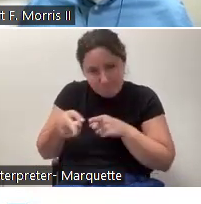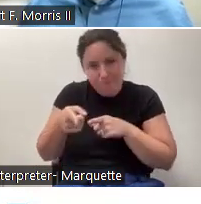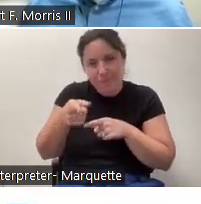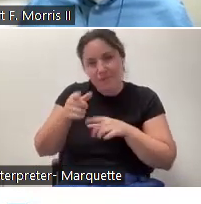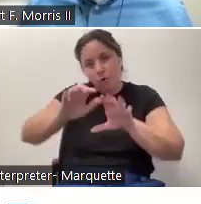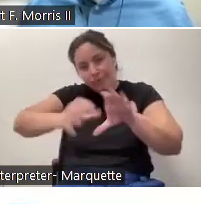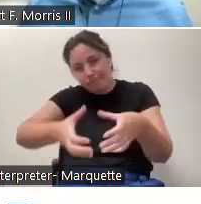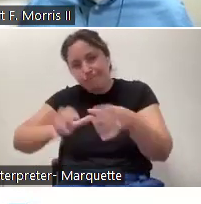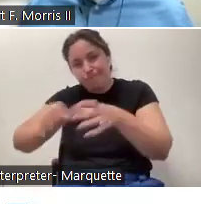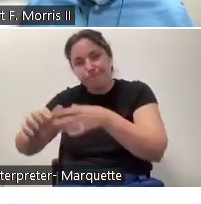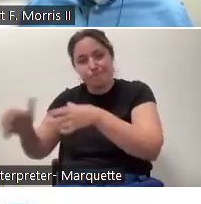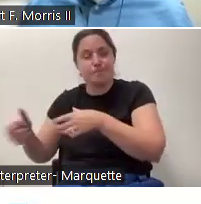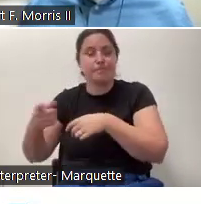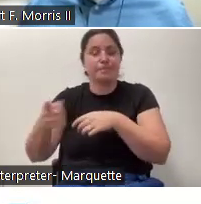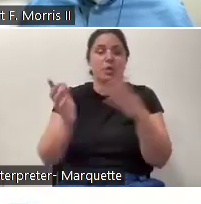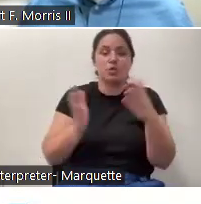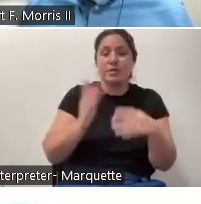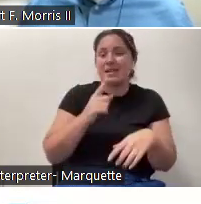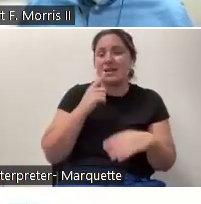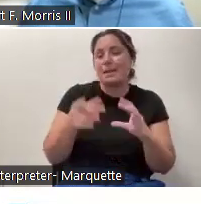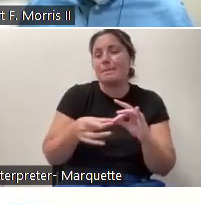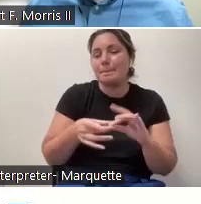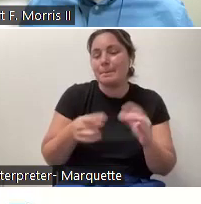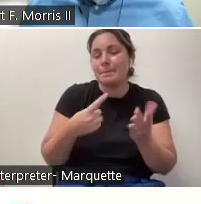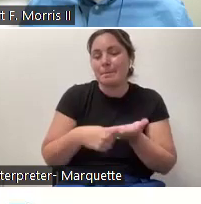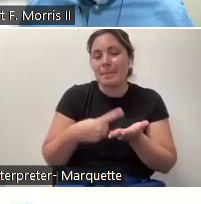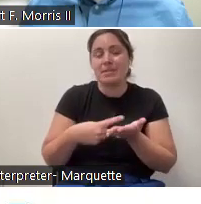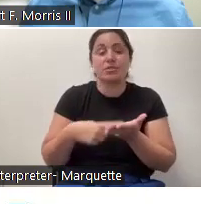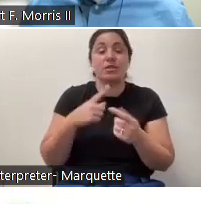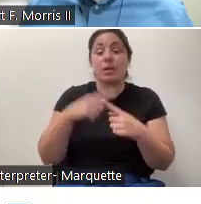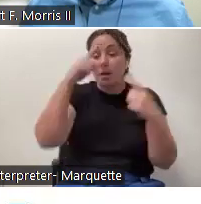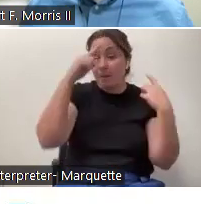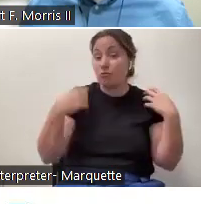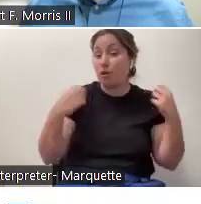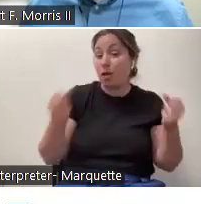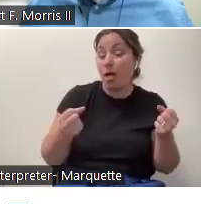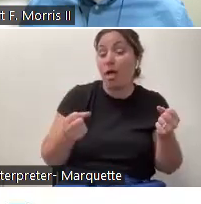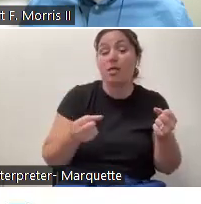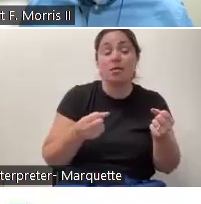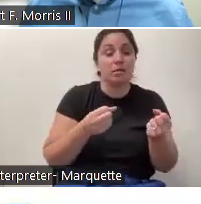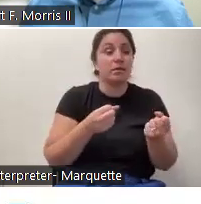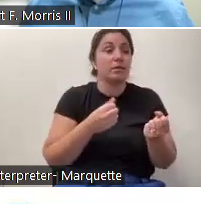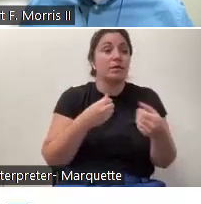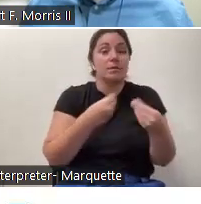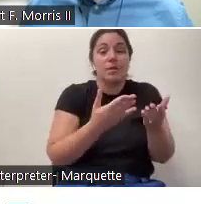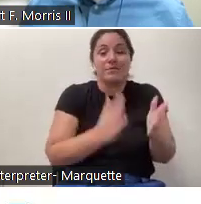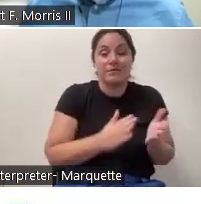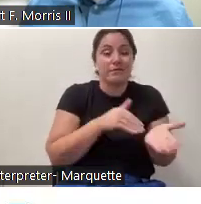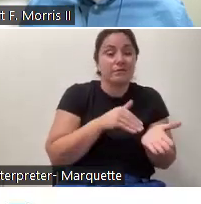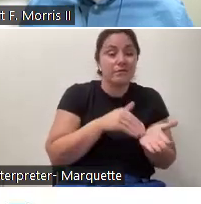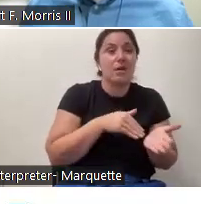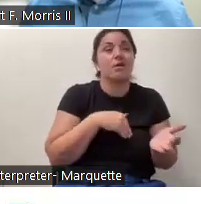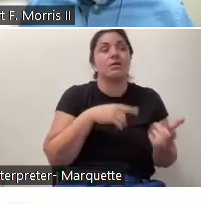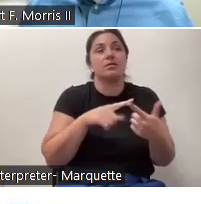populations or services in the area. Like I mentioned earlier, working with mental health providers or maybe housing supports,